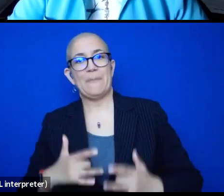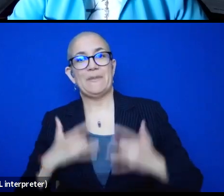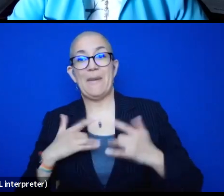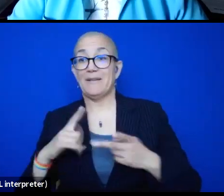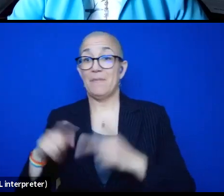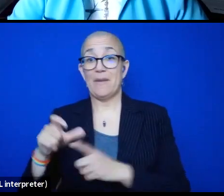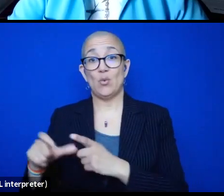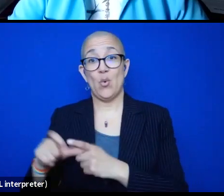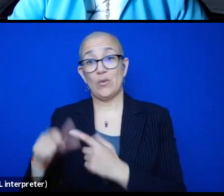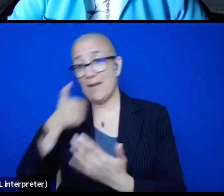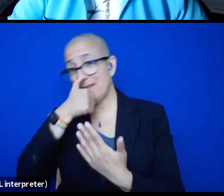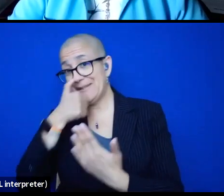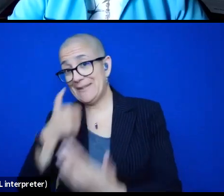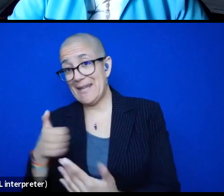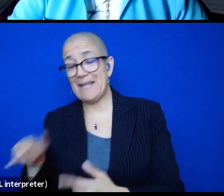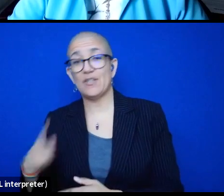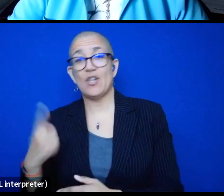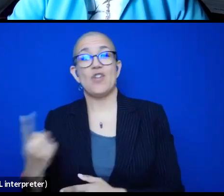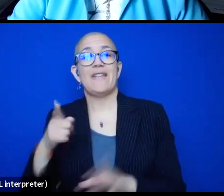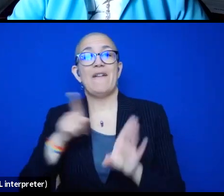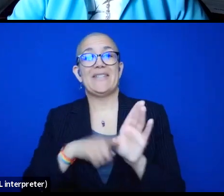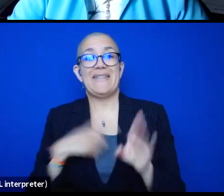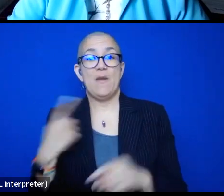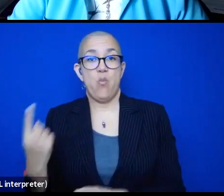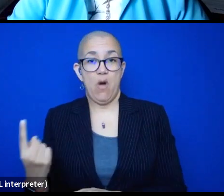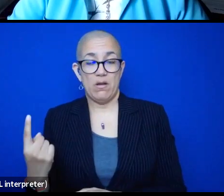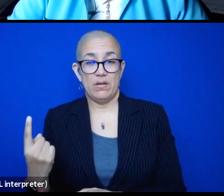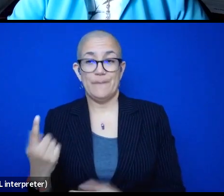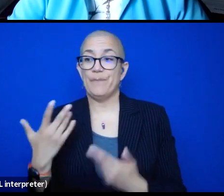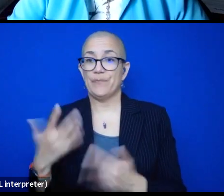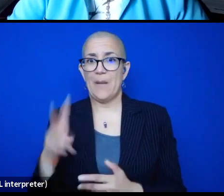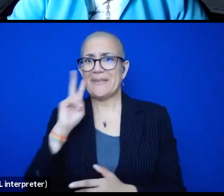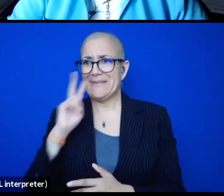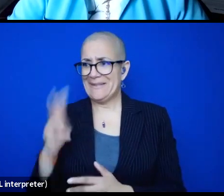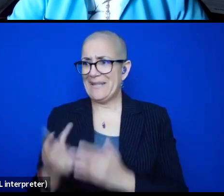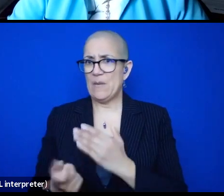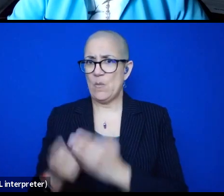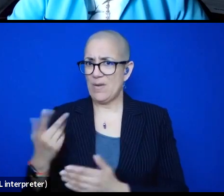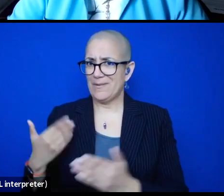six, you know, she's in year one and, you know, I've seen what's happened